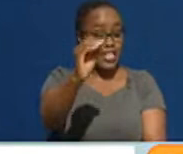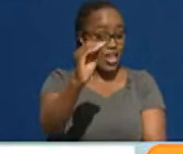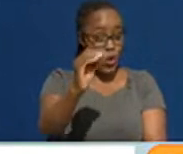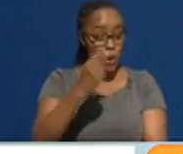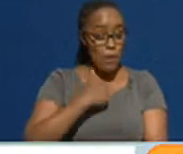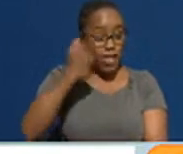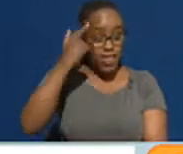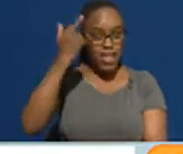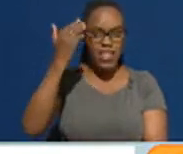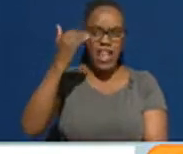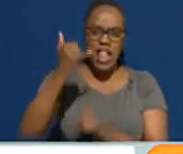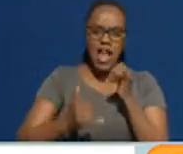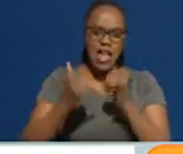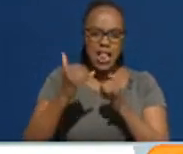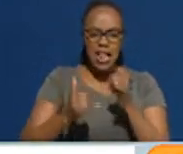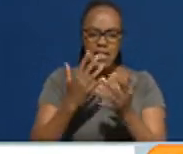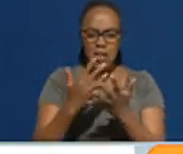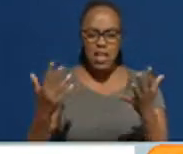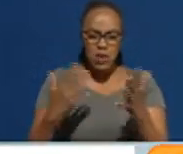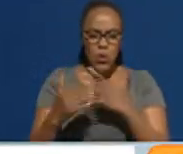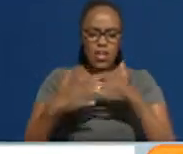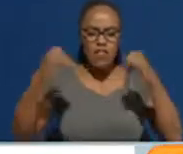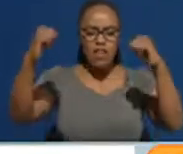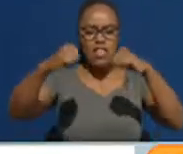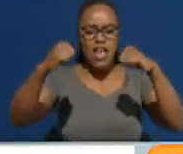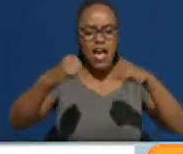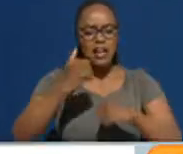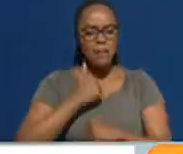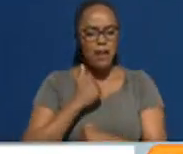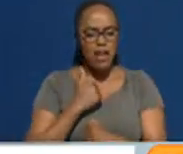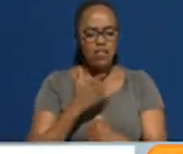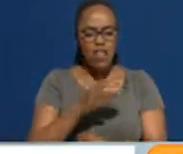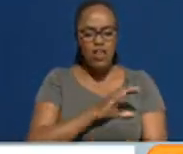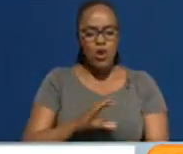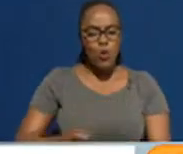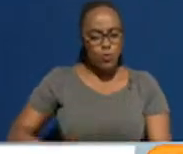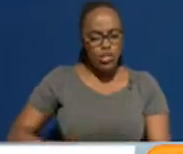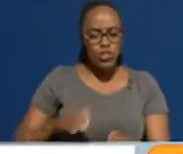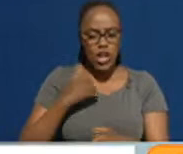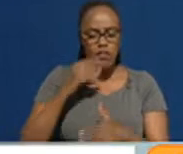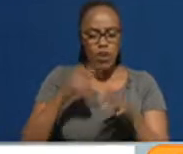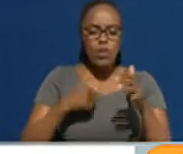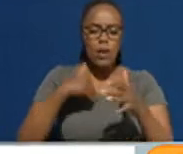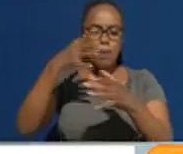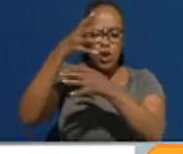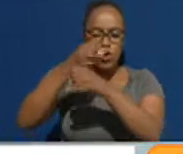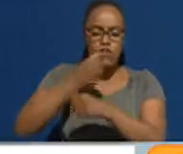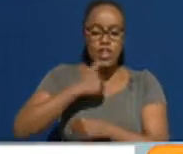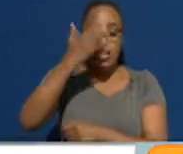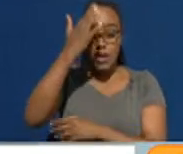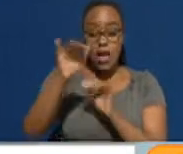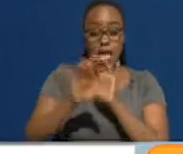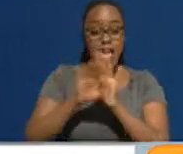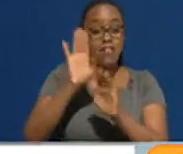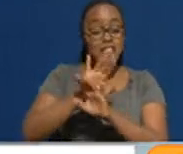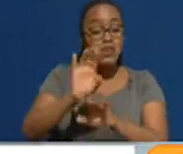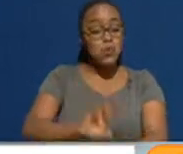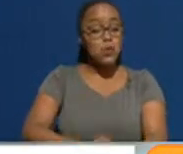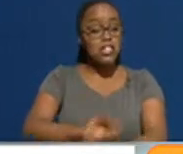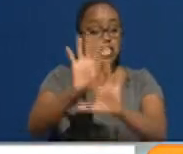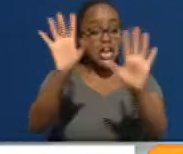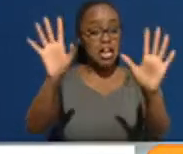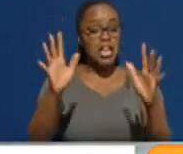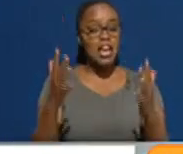the last thing is just a mention of what the agreement was with the commission. I'm confident because everything came out clearly.